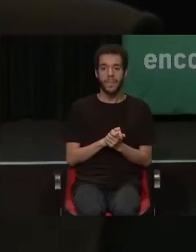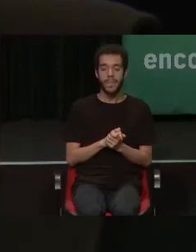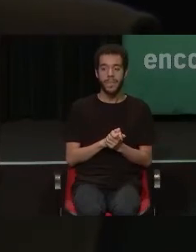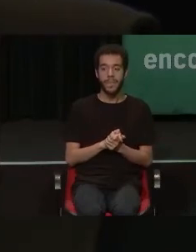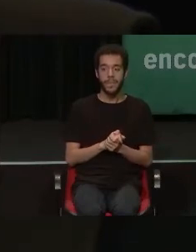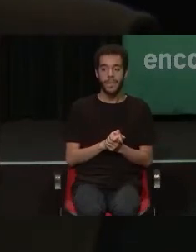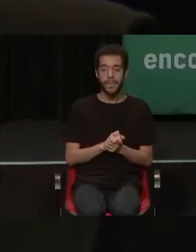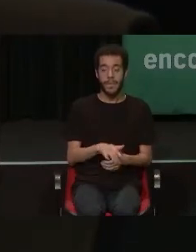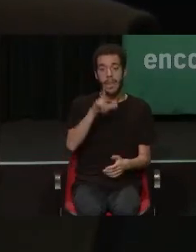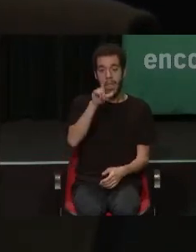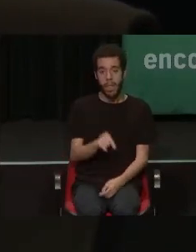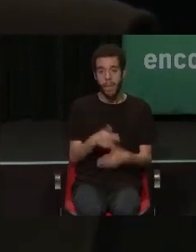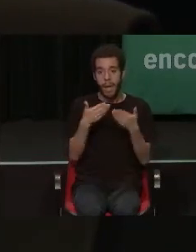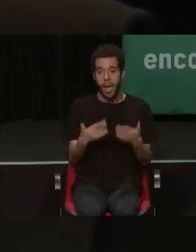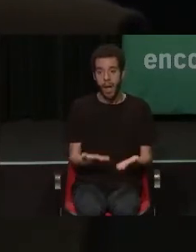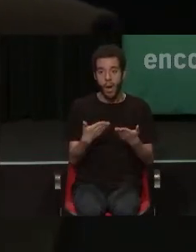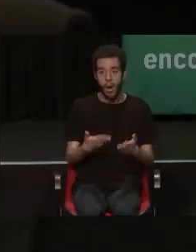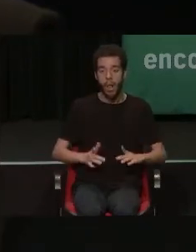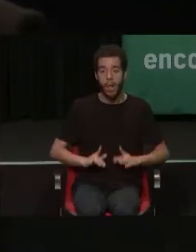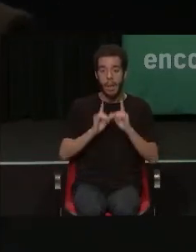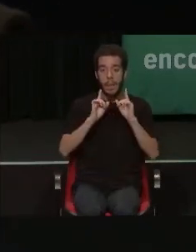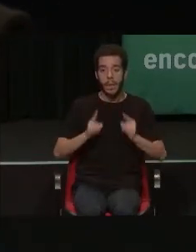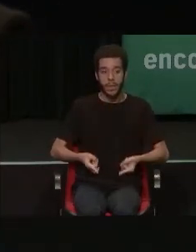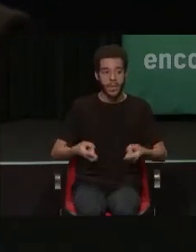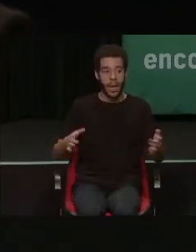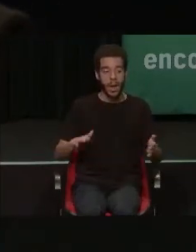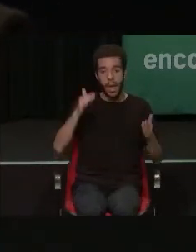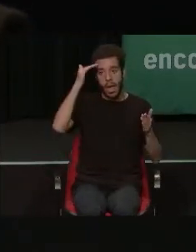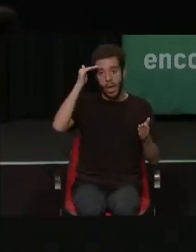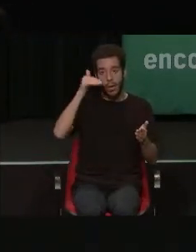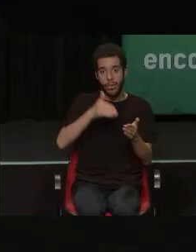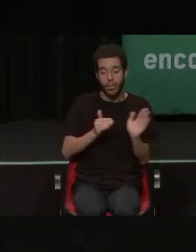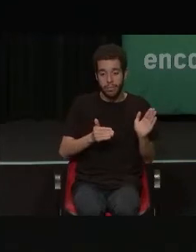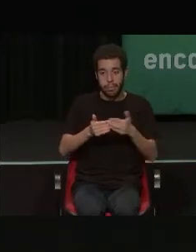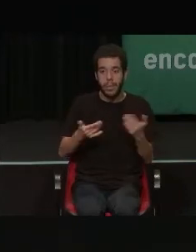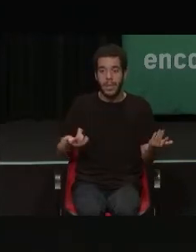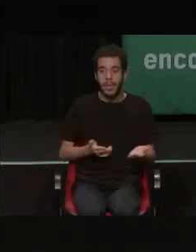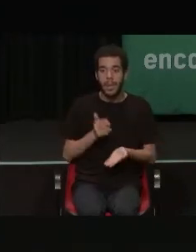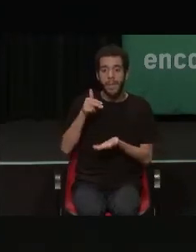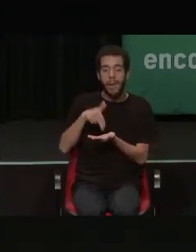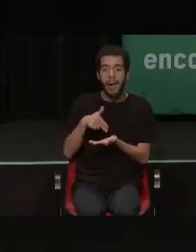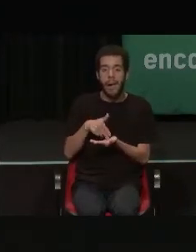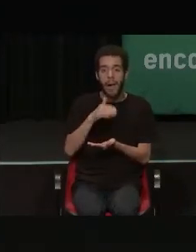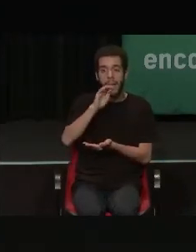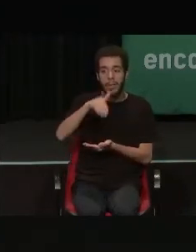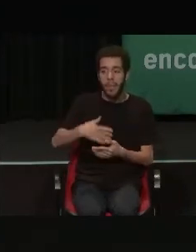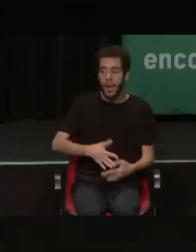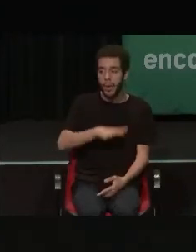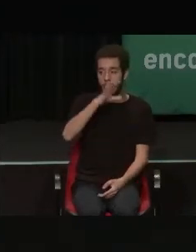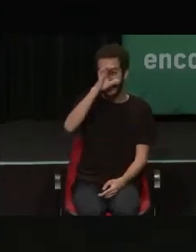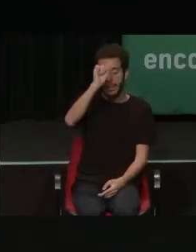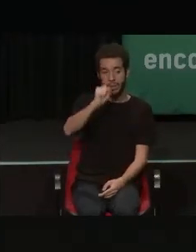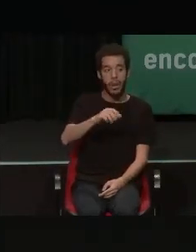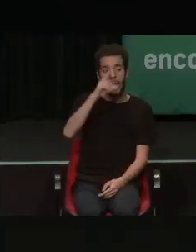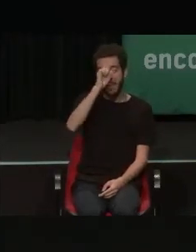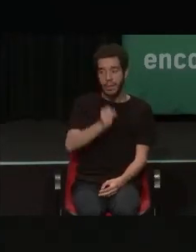And now, to start the closing of the session, I will call to the floor our minister, our new